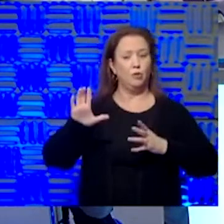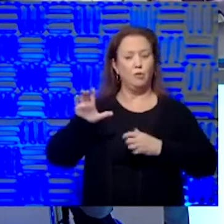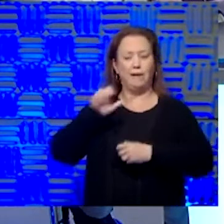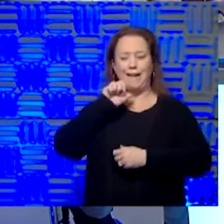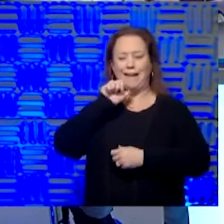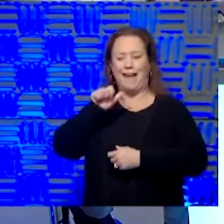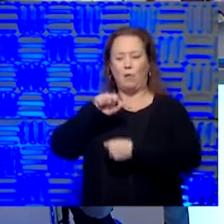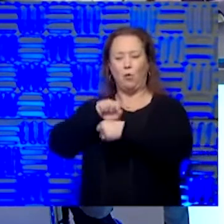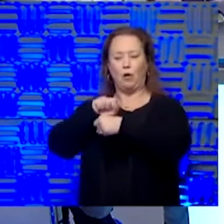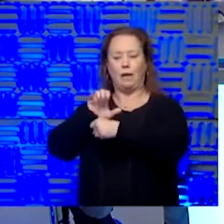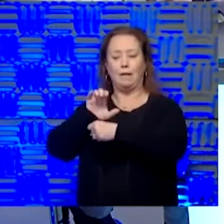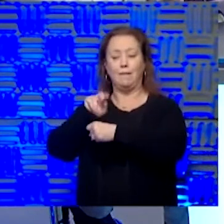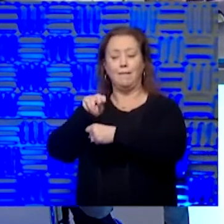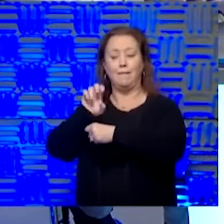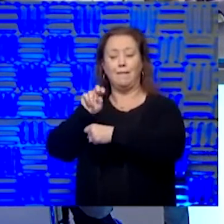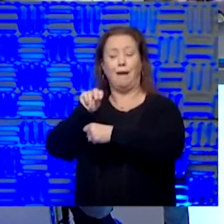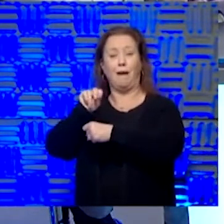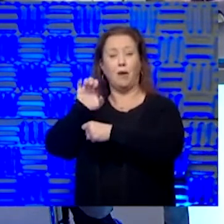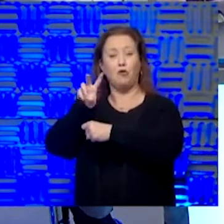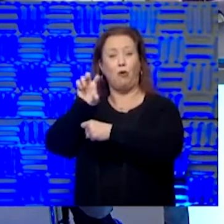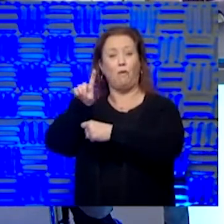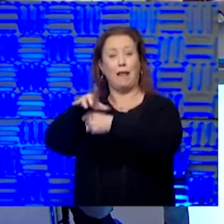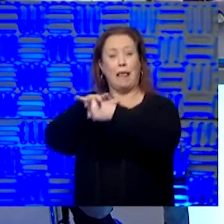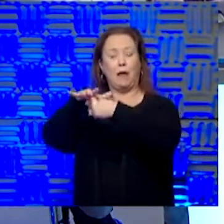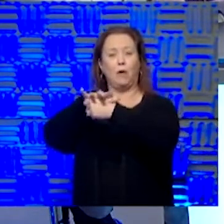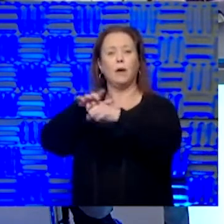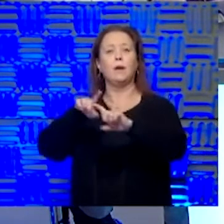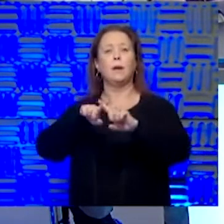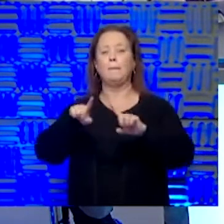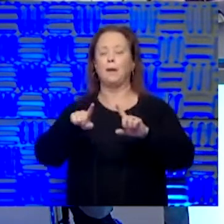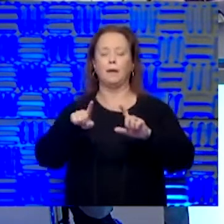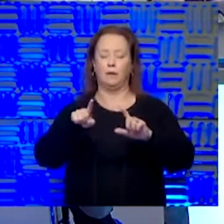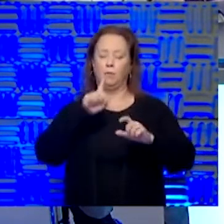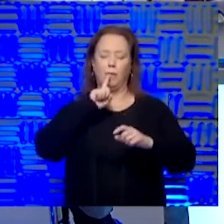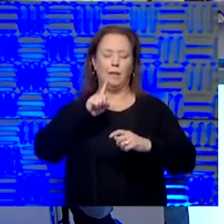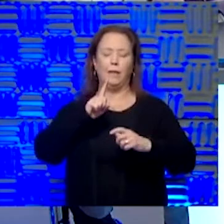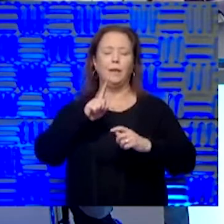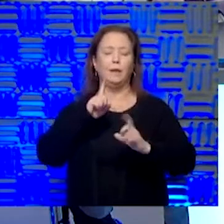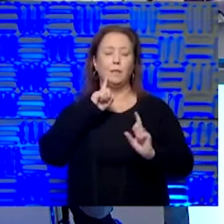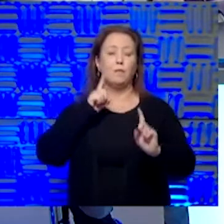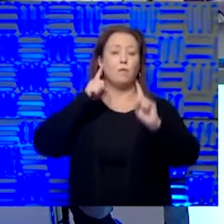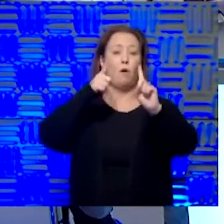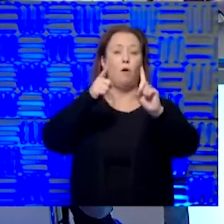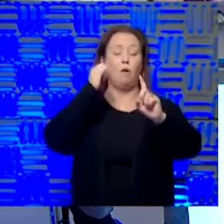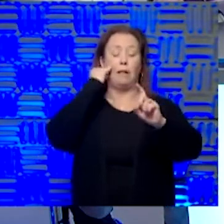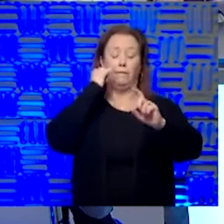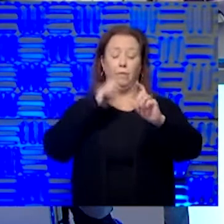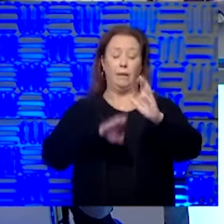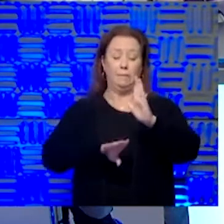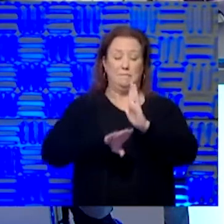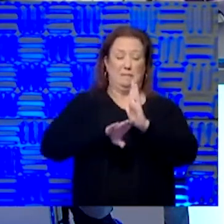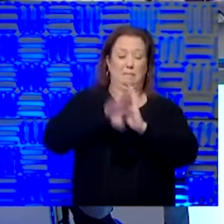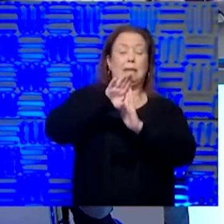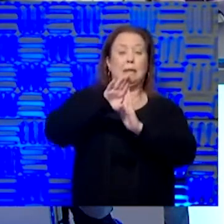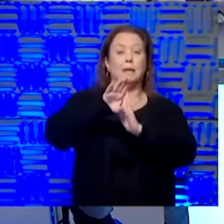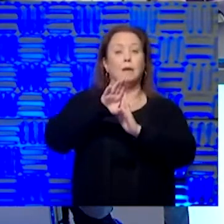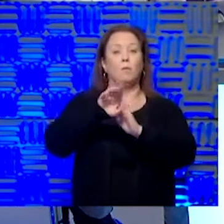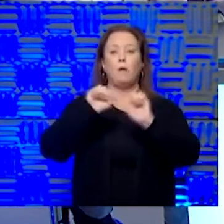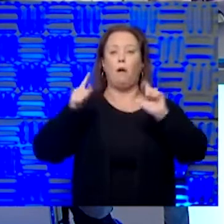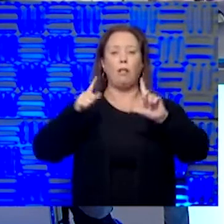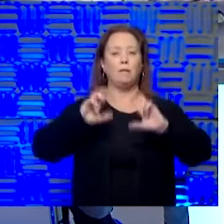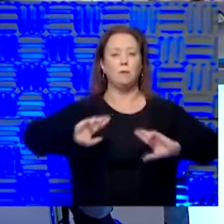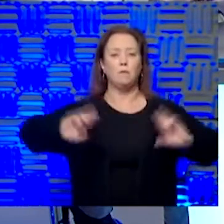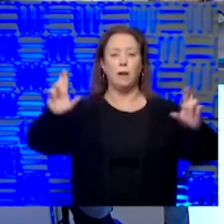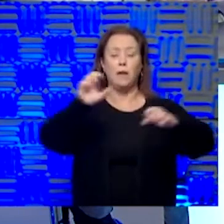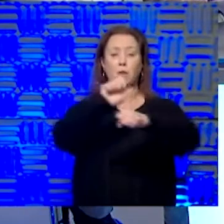area, that's great. At the end of the day, though, we all have to be in line if a really severe surge comes, is what we've seen in New York. Hopefully we are